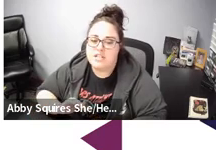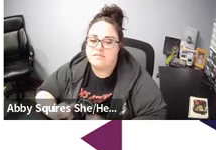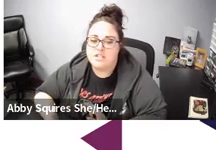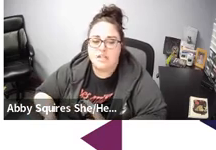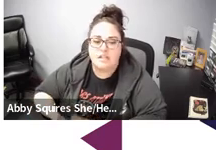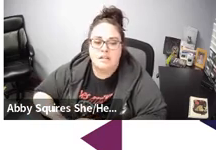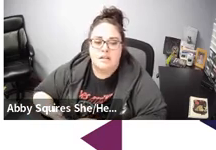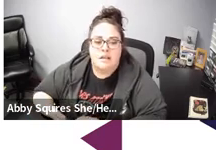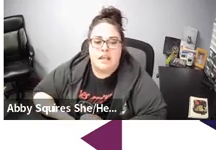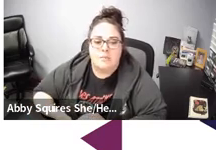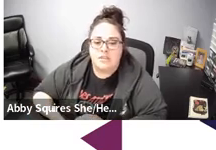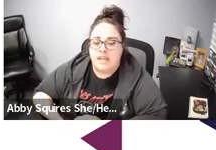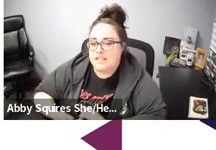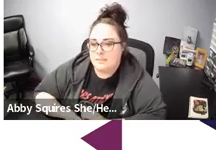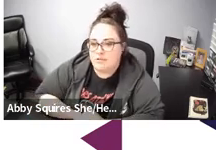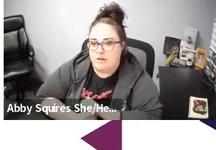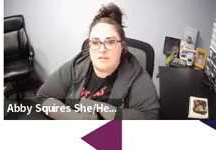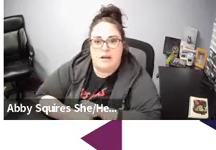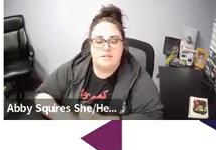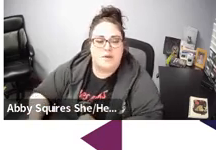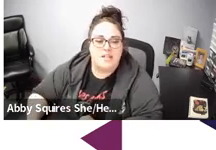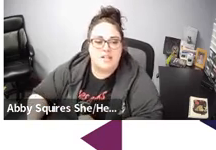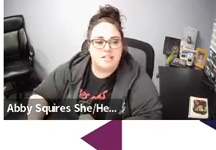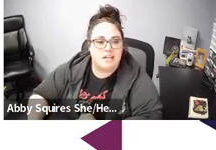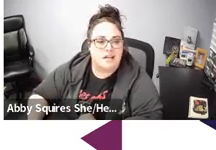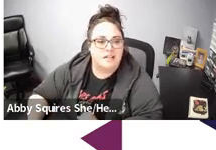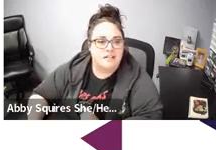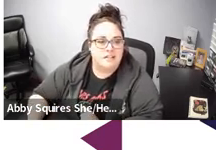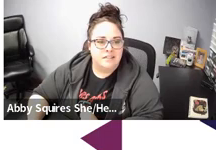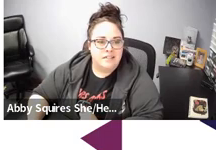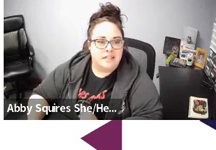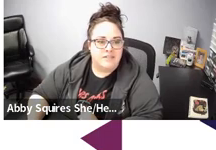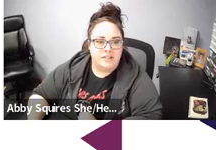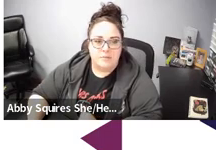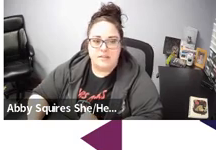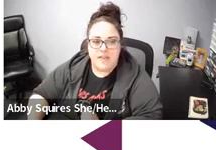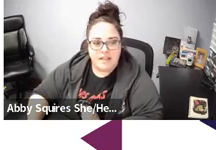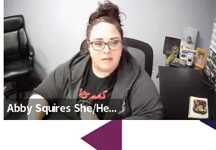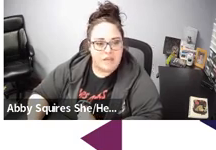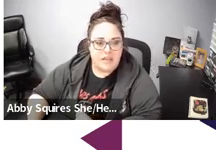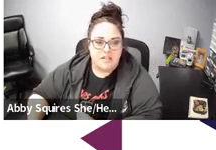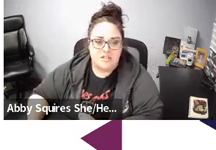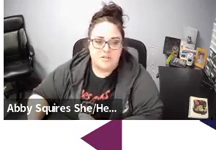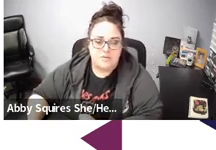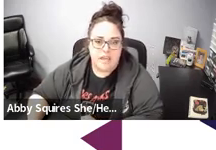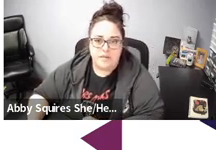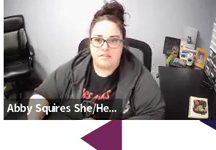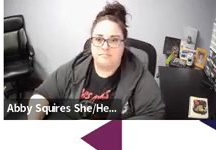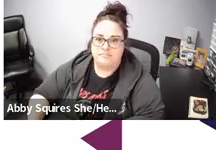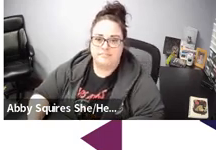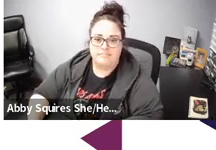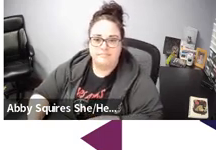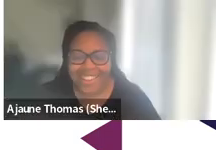our mission, vision, and what the AT program is about. So Ajane is gonna give you a little bit of that and then we can get into